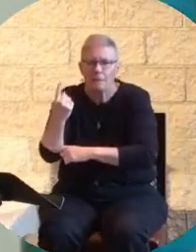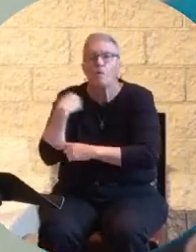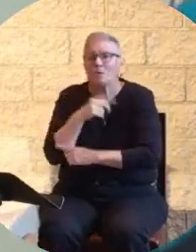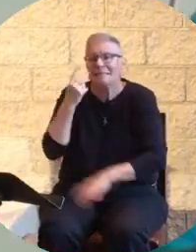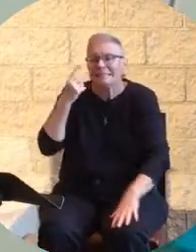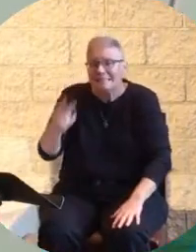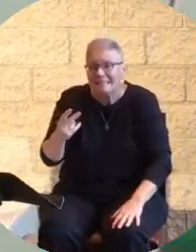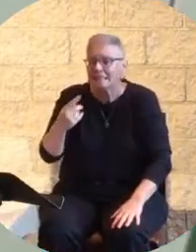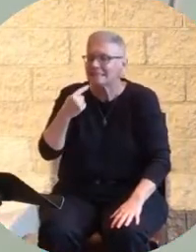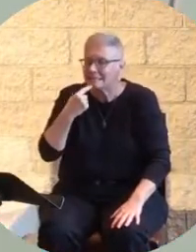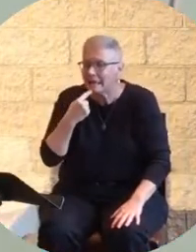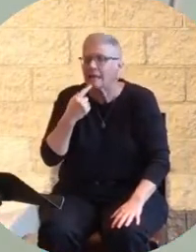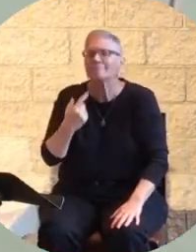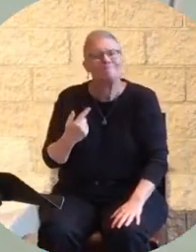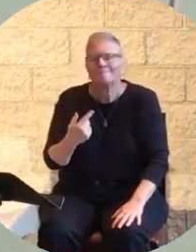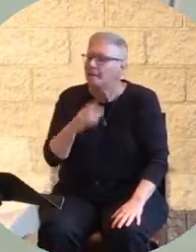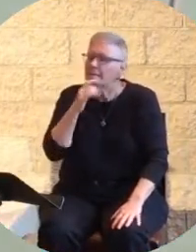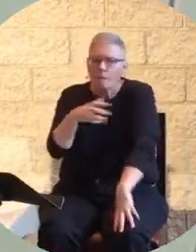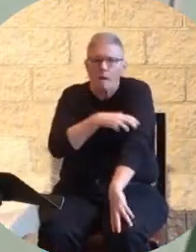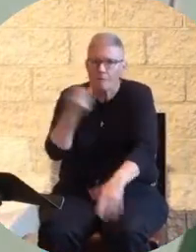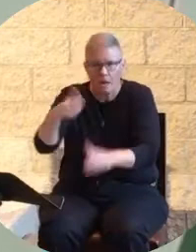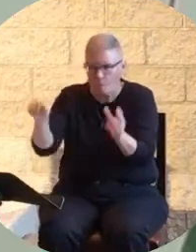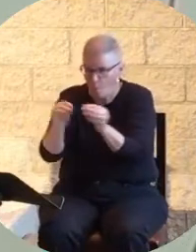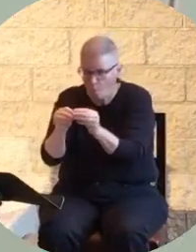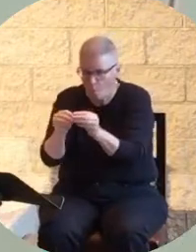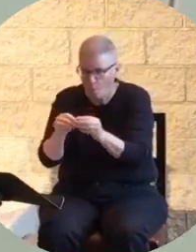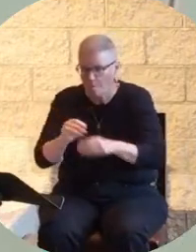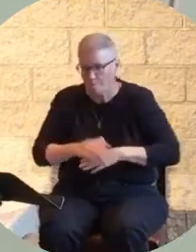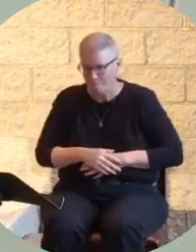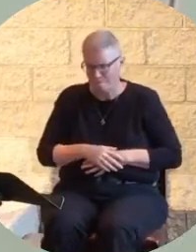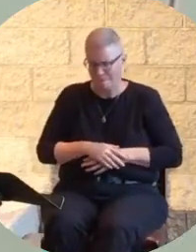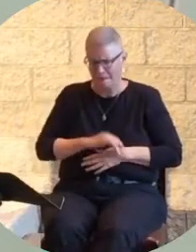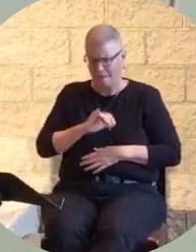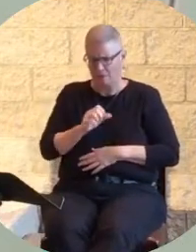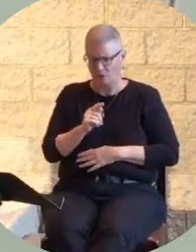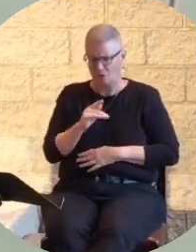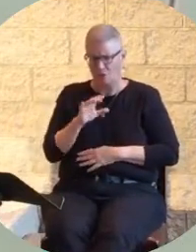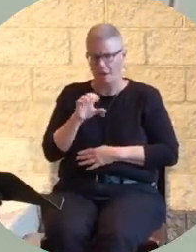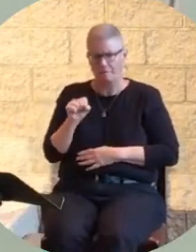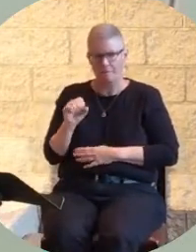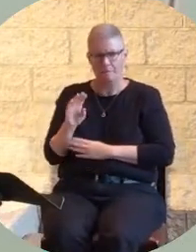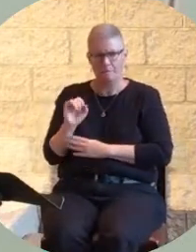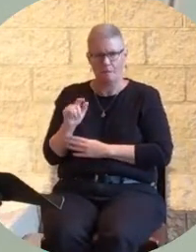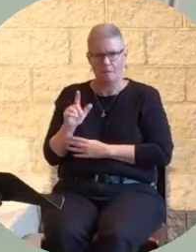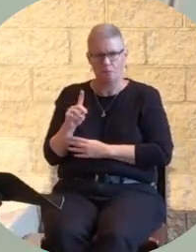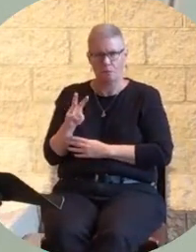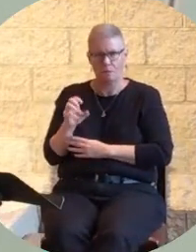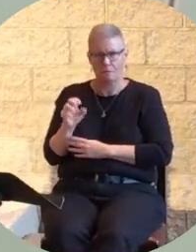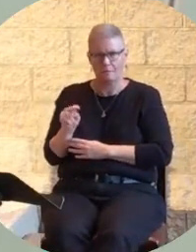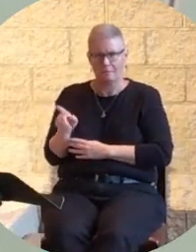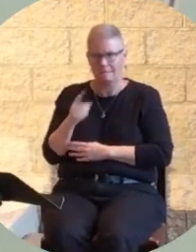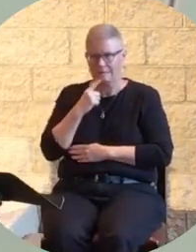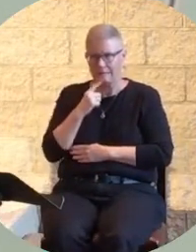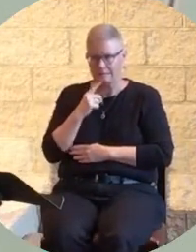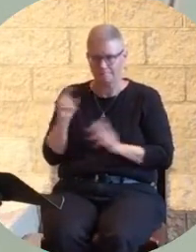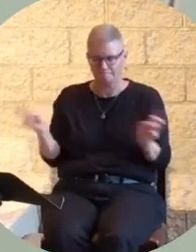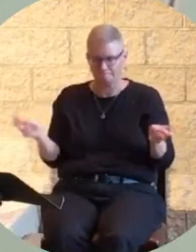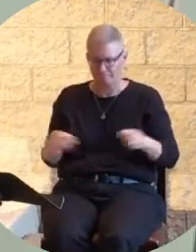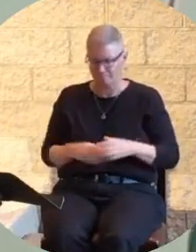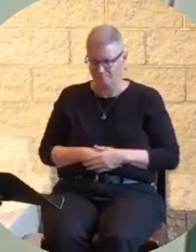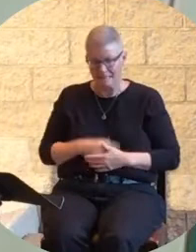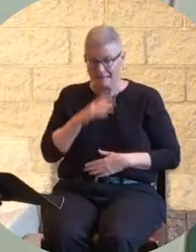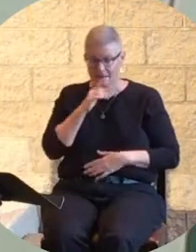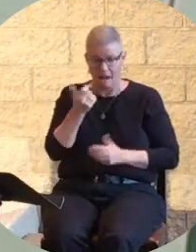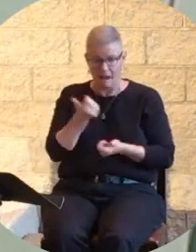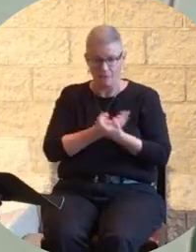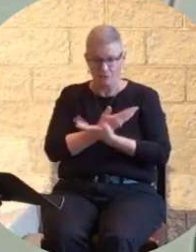James Baldwin has a beautiful quote. And he says, not everything that is faced can be